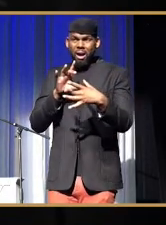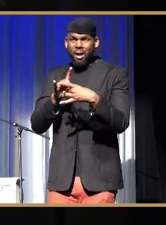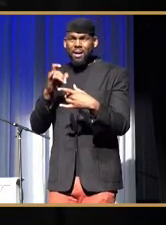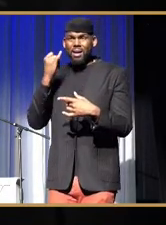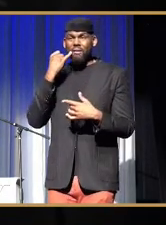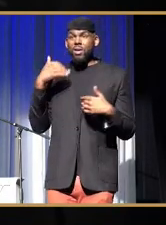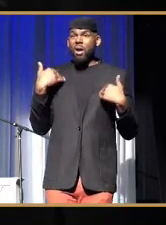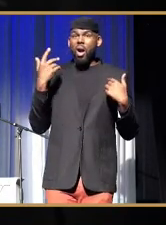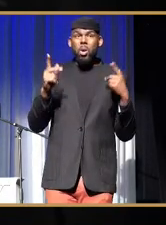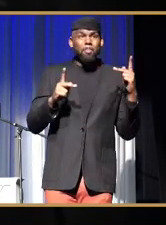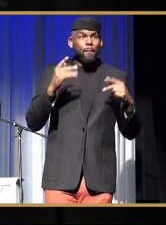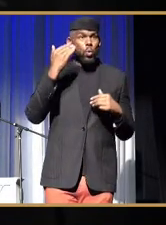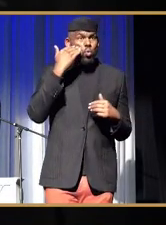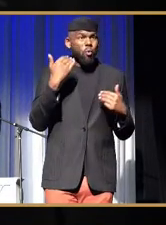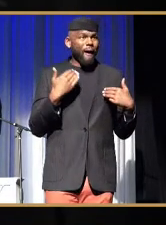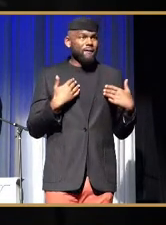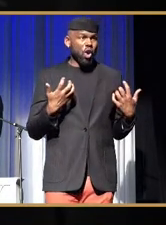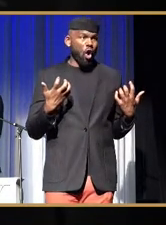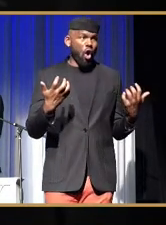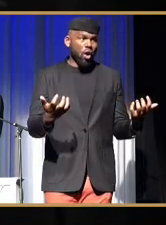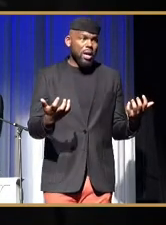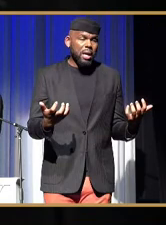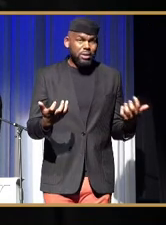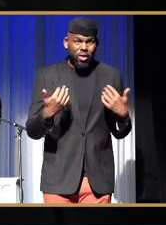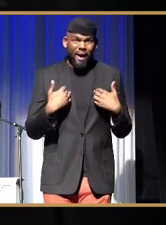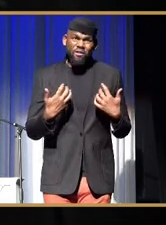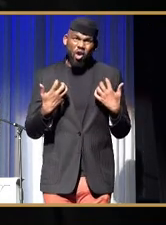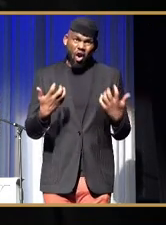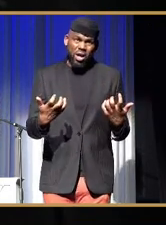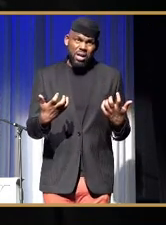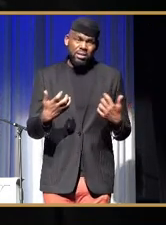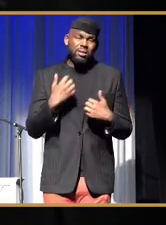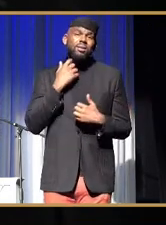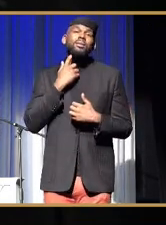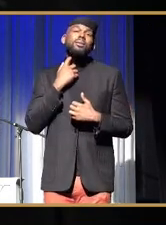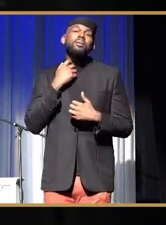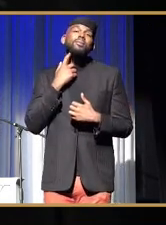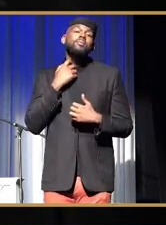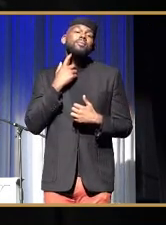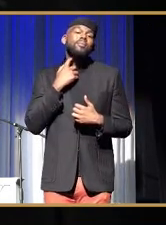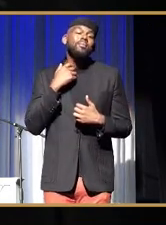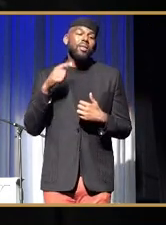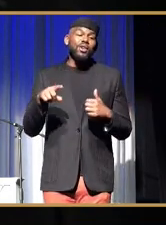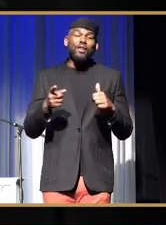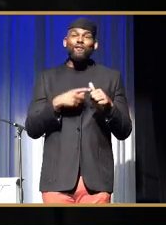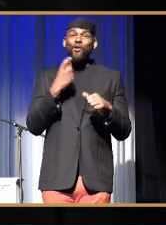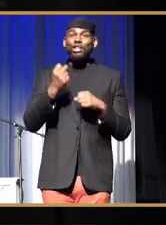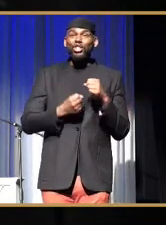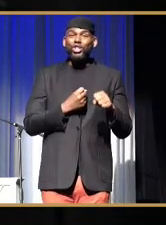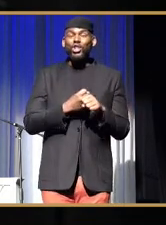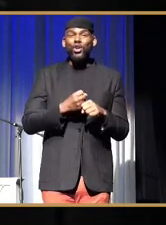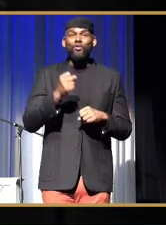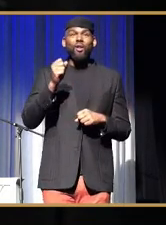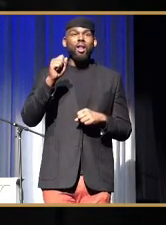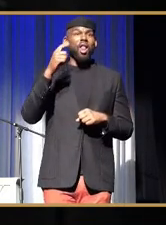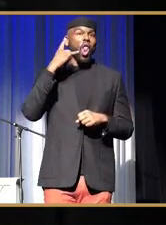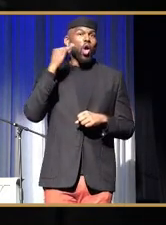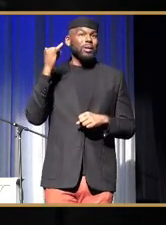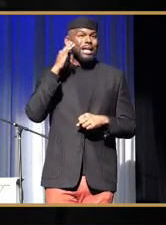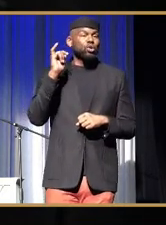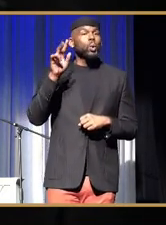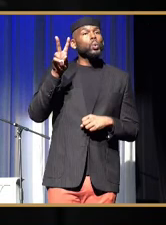there's an audience for them, and there is an audience for them. So we are in our first year in Los Angeles, 200